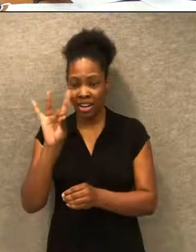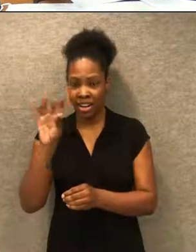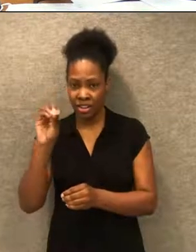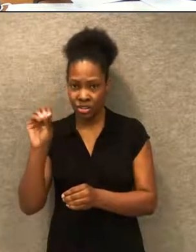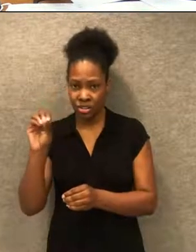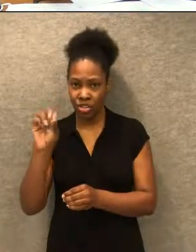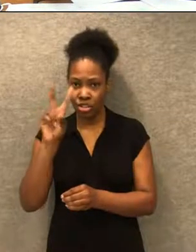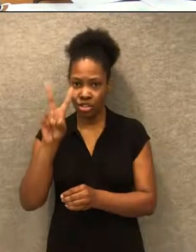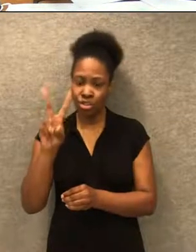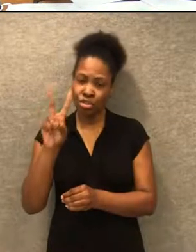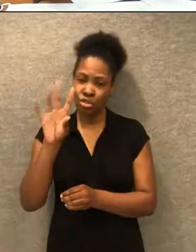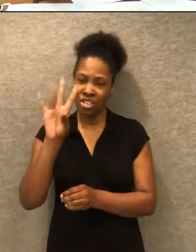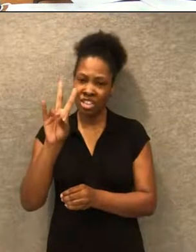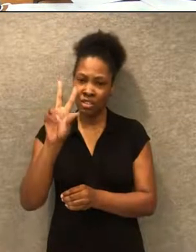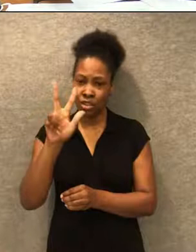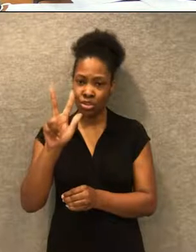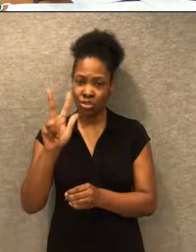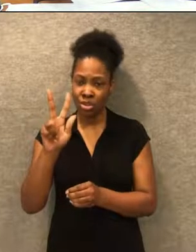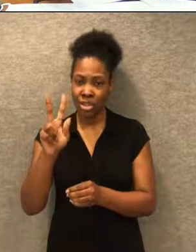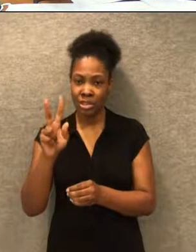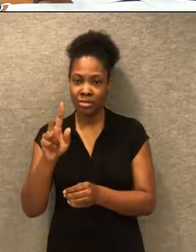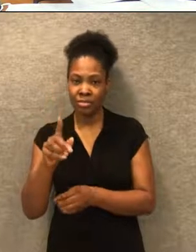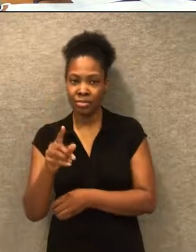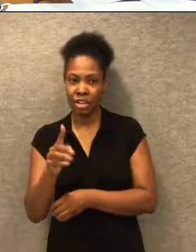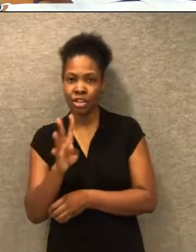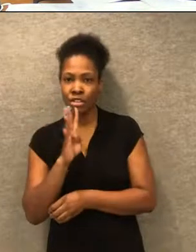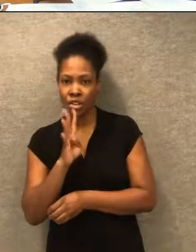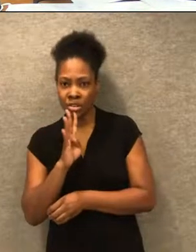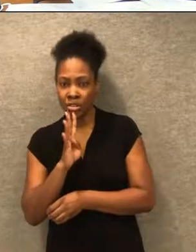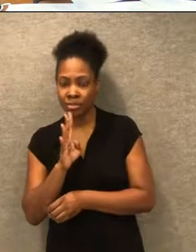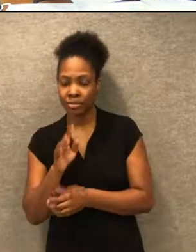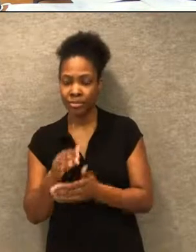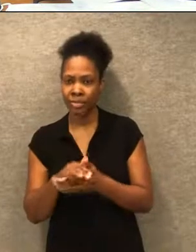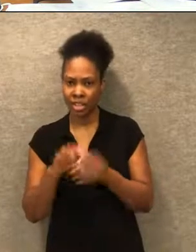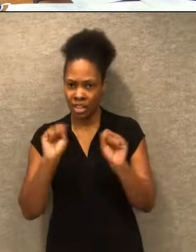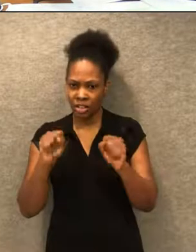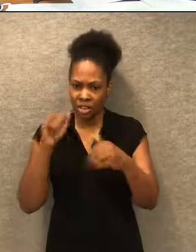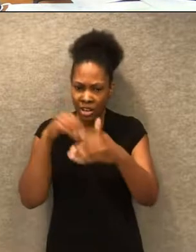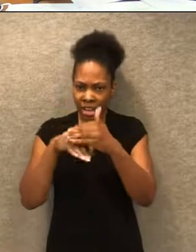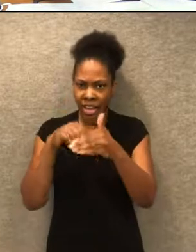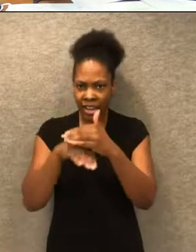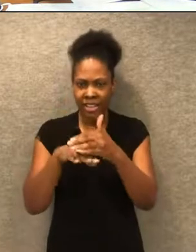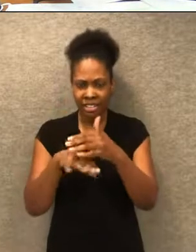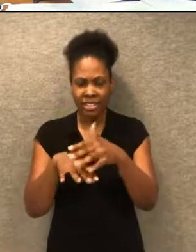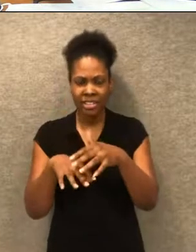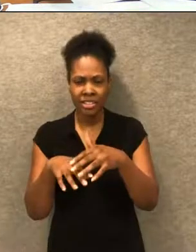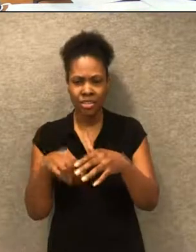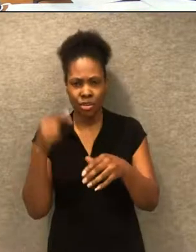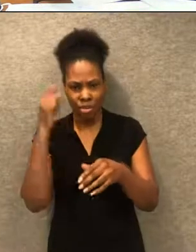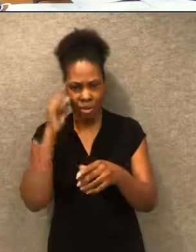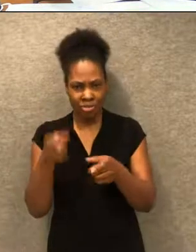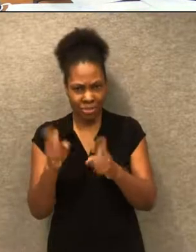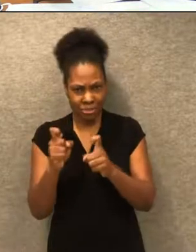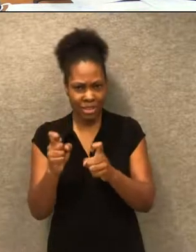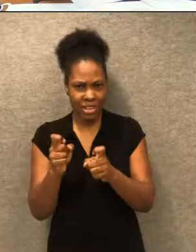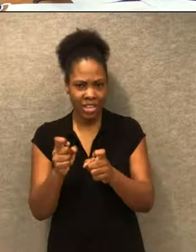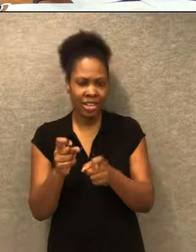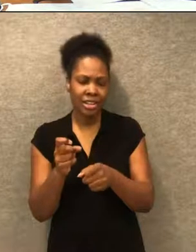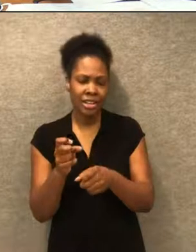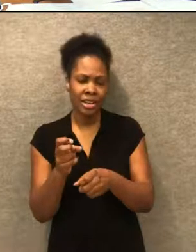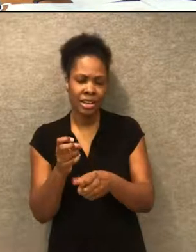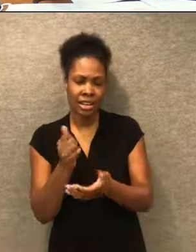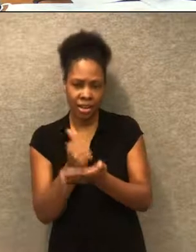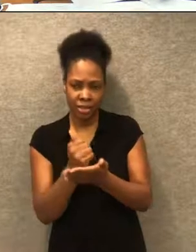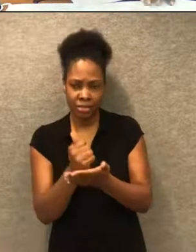1-800-273-TALK. Is the phone number where folks can access just like immediate crisis support. But I think if you call 211, you'll have